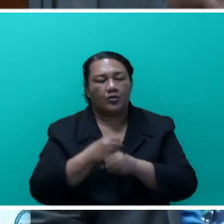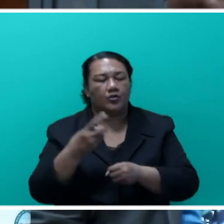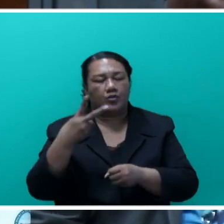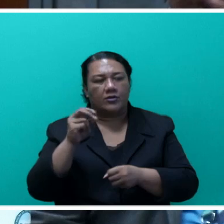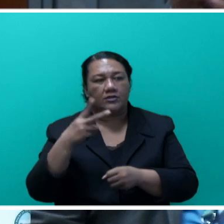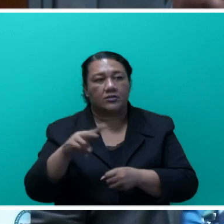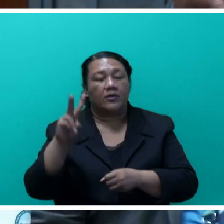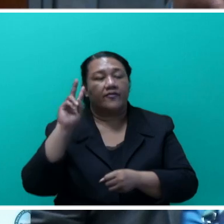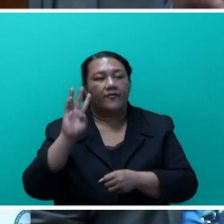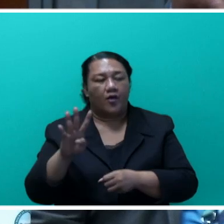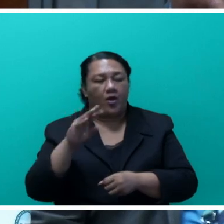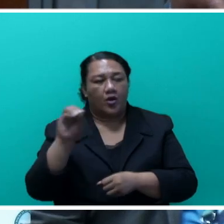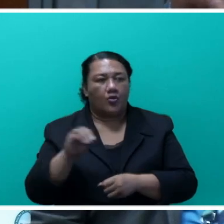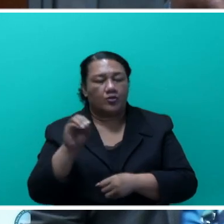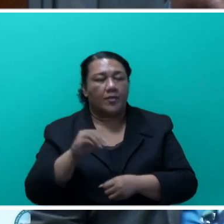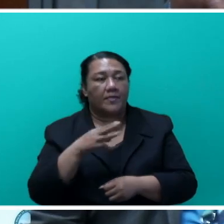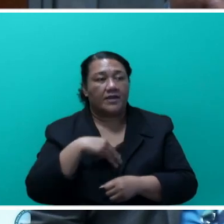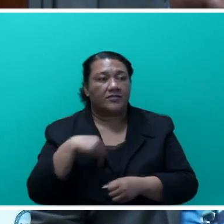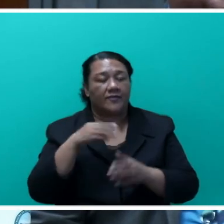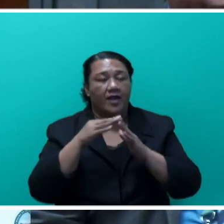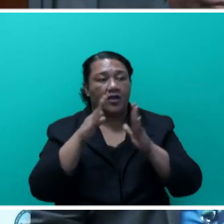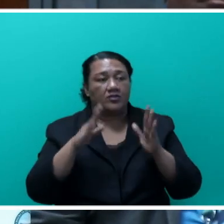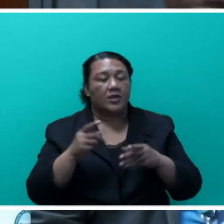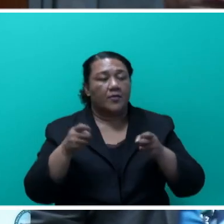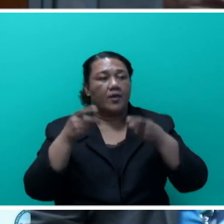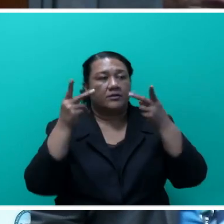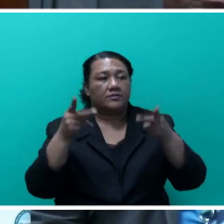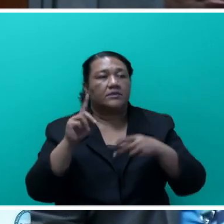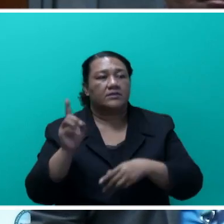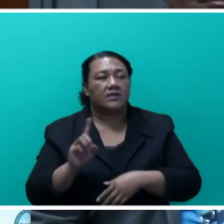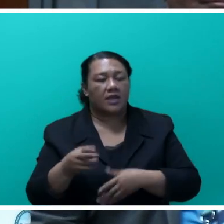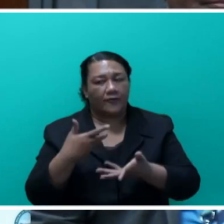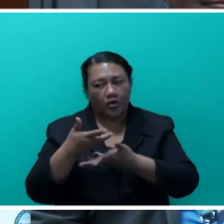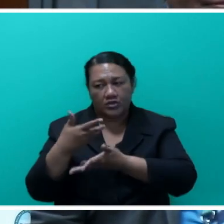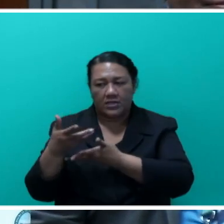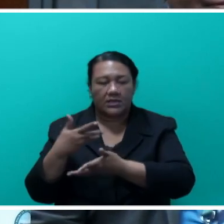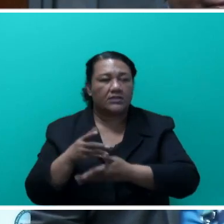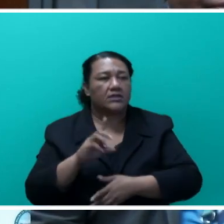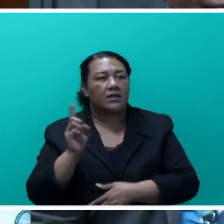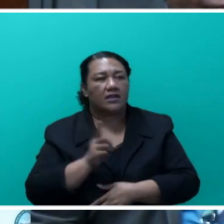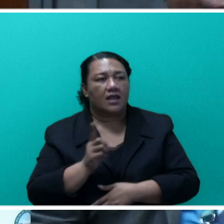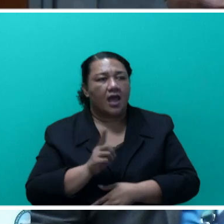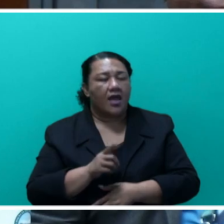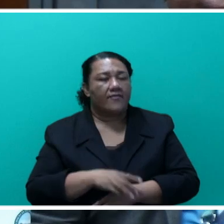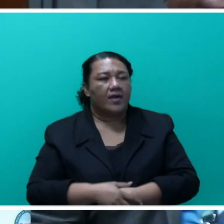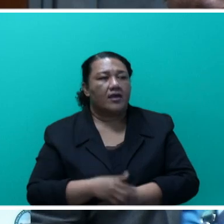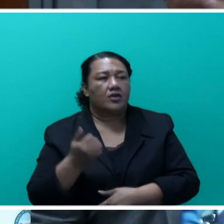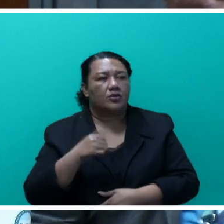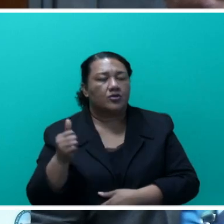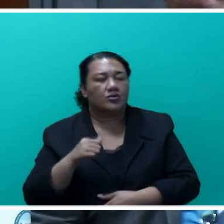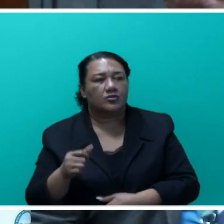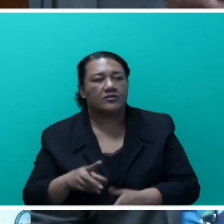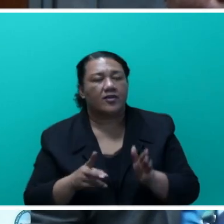September, the Minister of Housing will be intensively promoting consultation venues